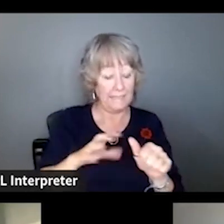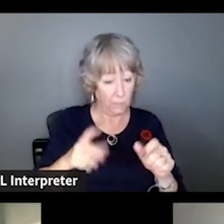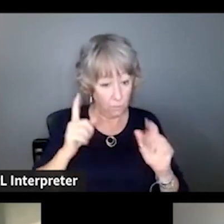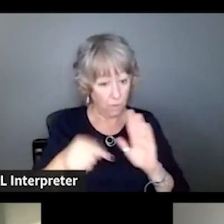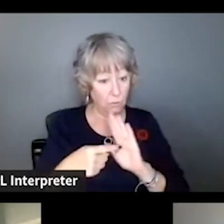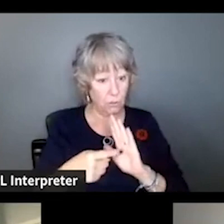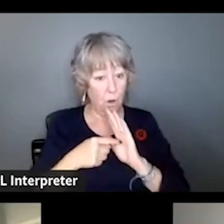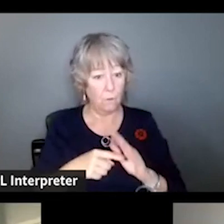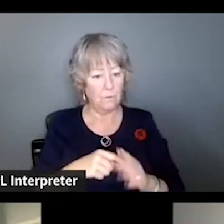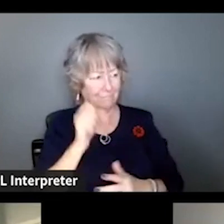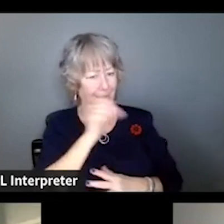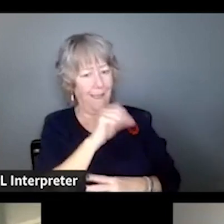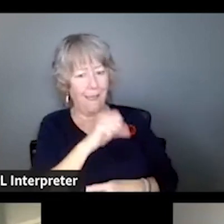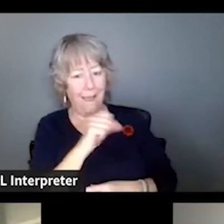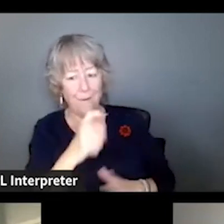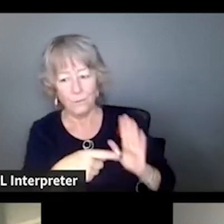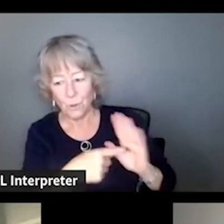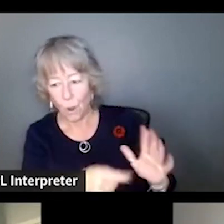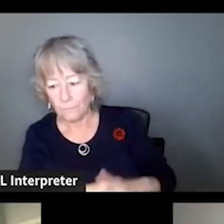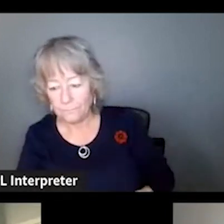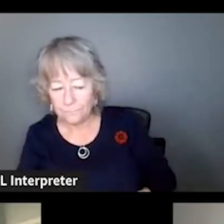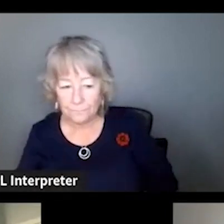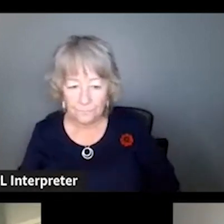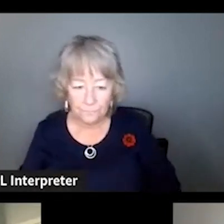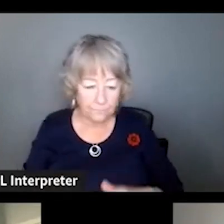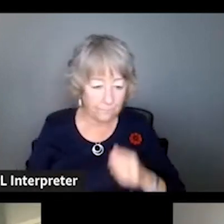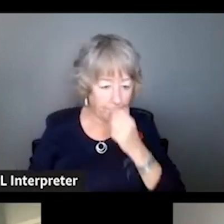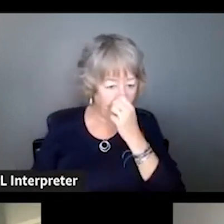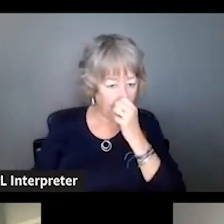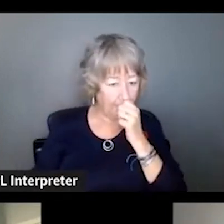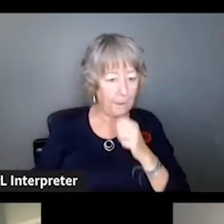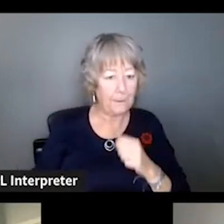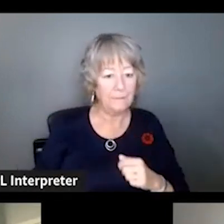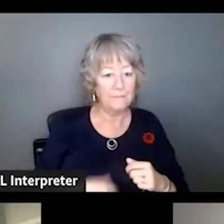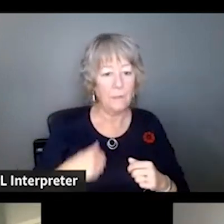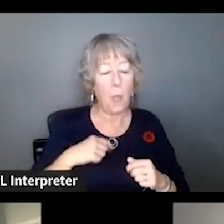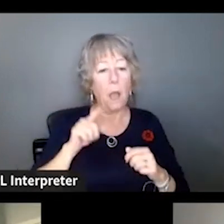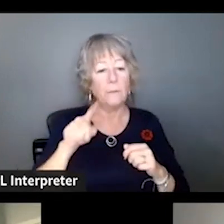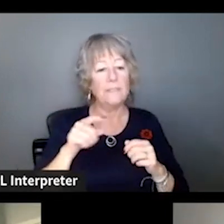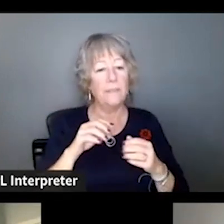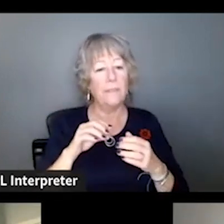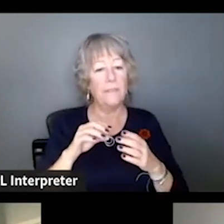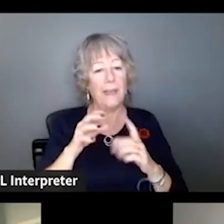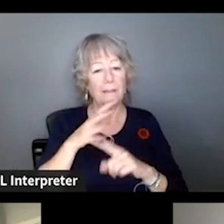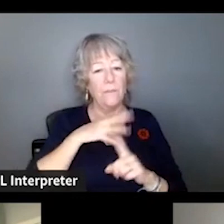up? Yeah, let's do that. Right. Actually, it was in the context of